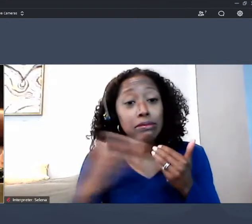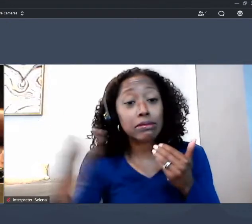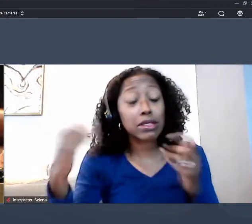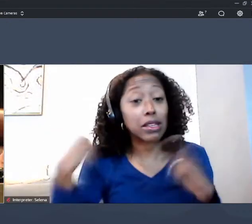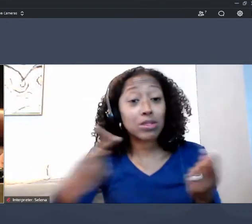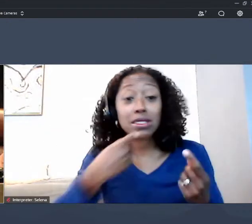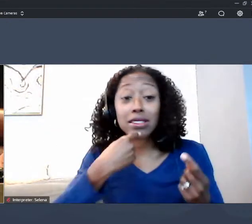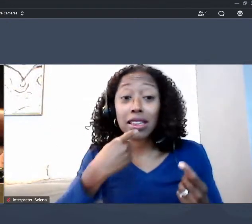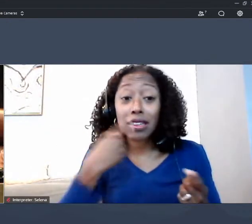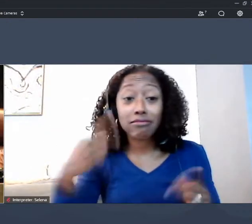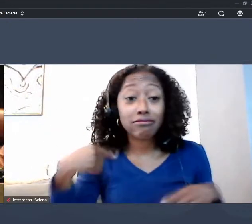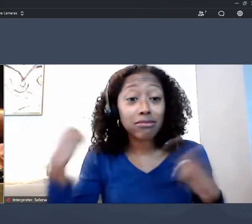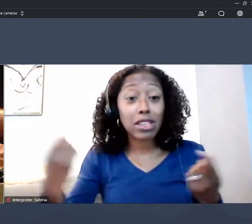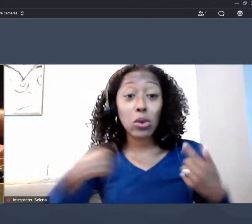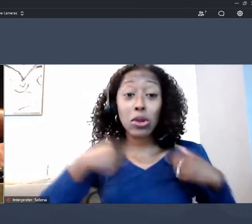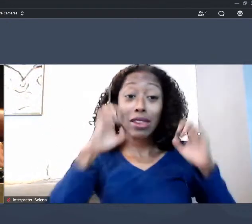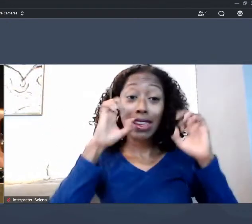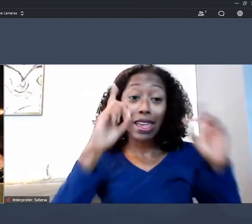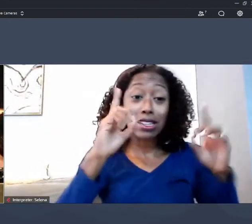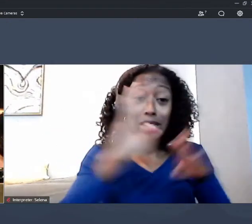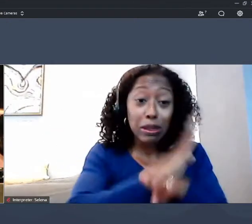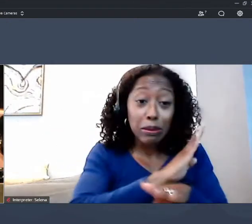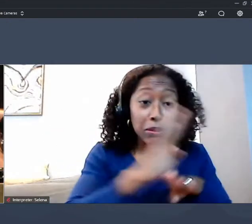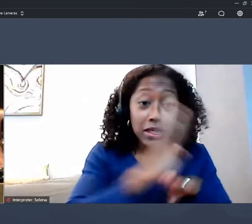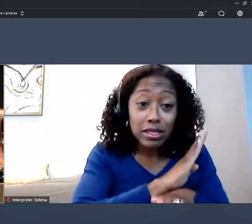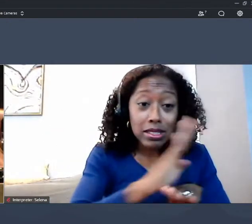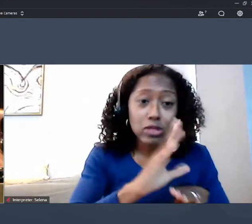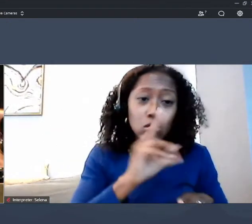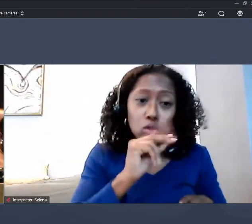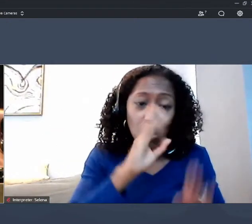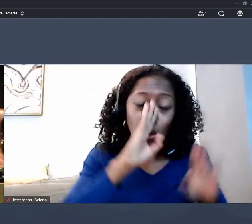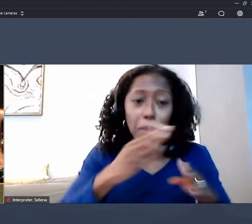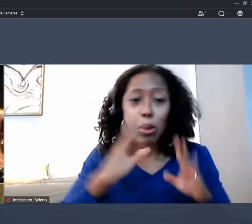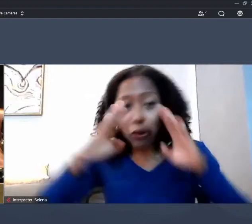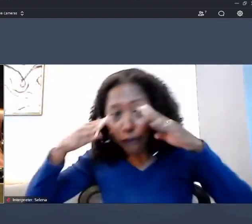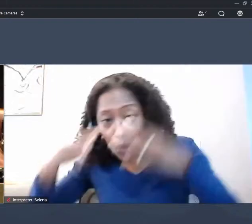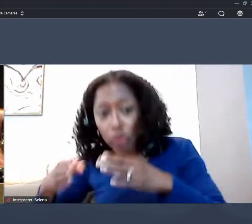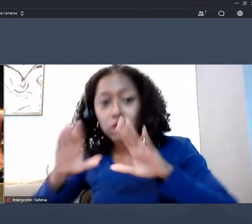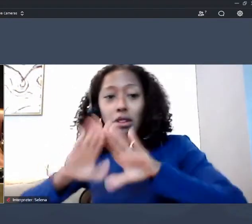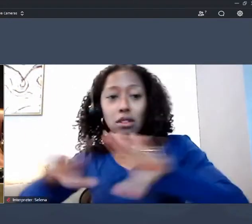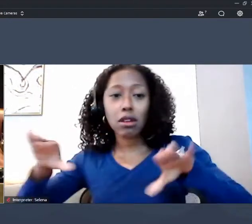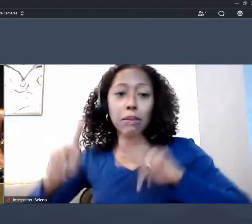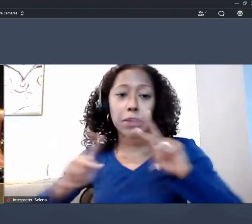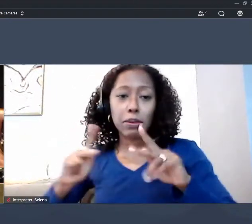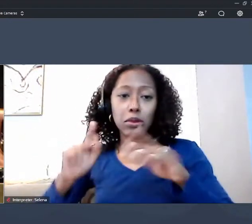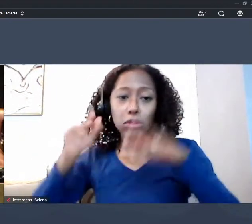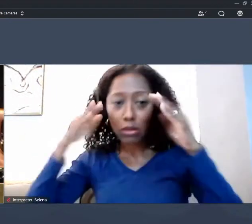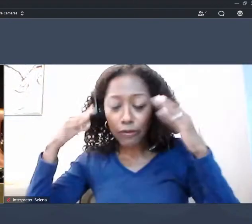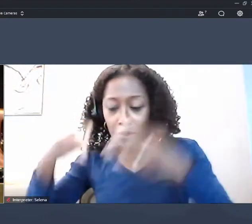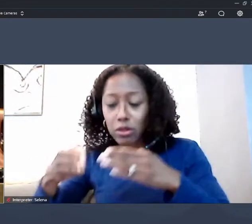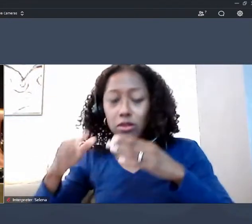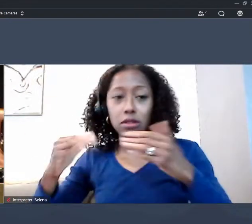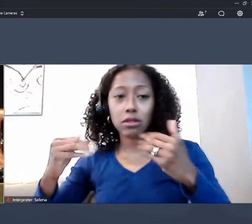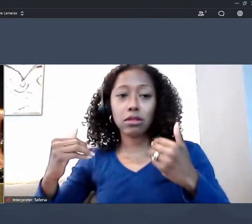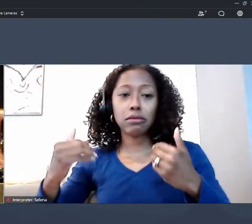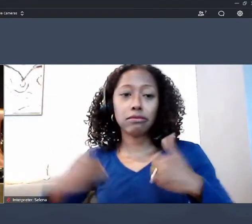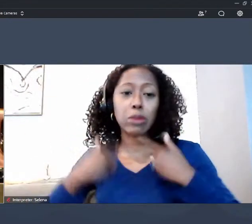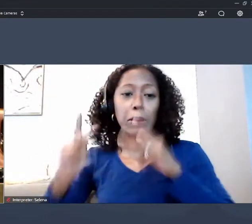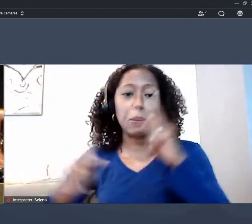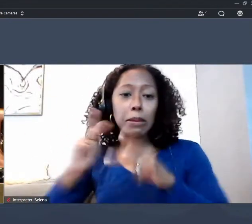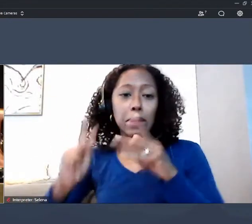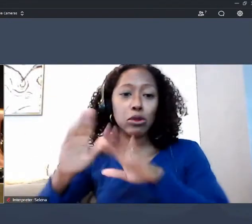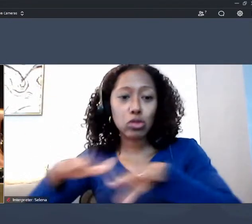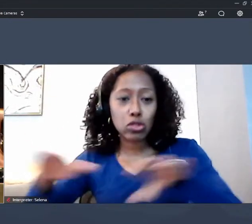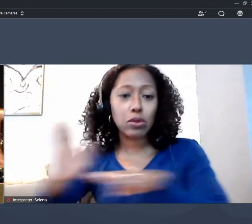the education business, but we still can be in the children business. Thank you, Mr. Chairman. Thank you very much. Councilman Ford, you're recognized.